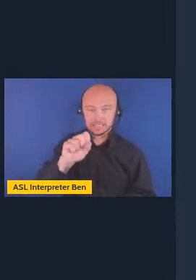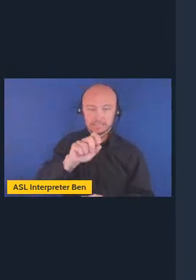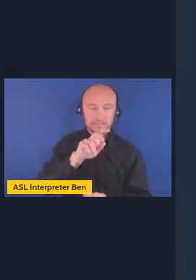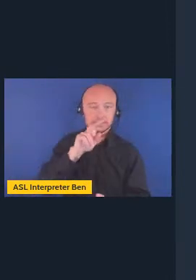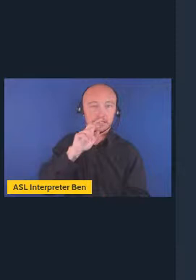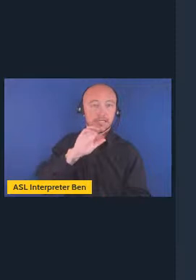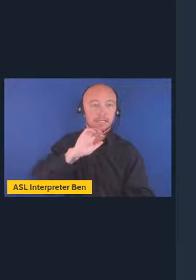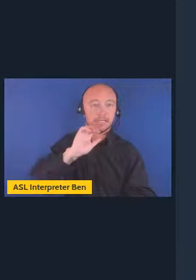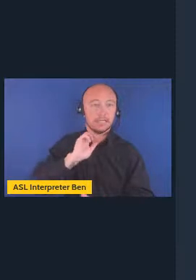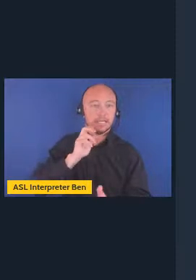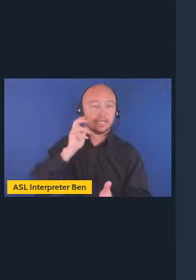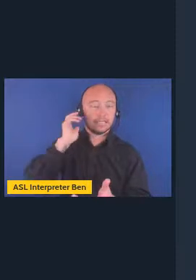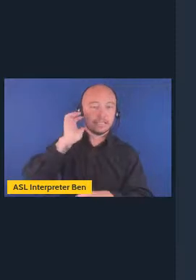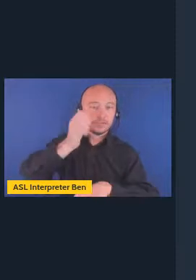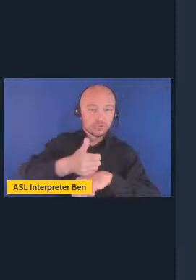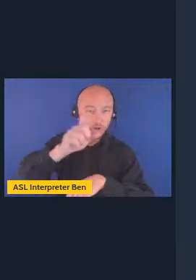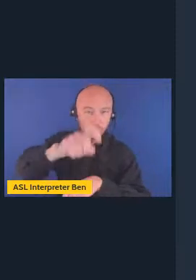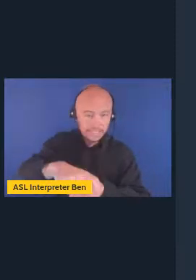Node ecosystem anymore.